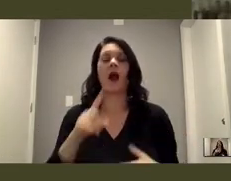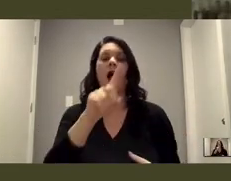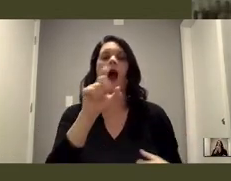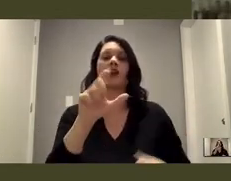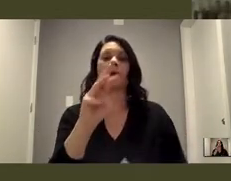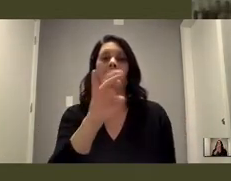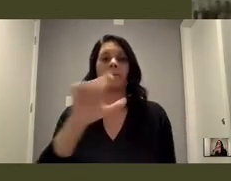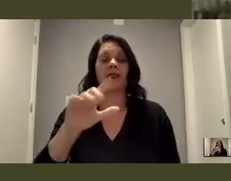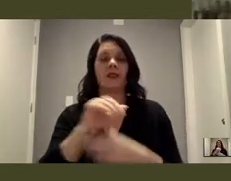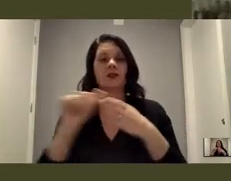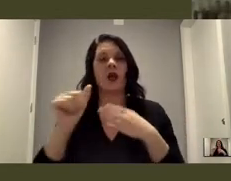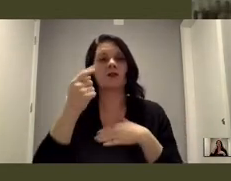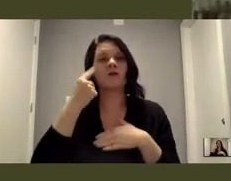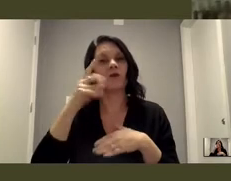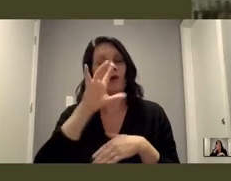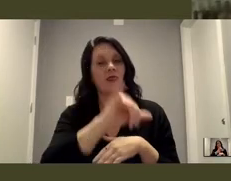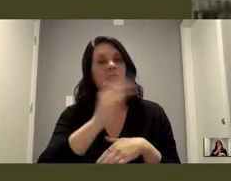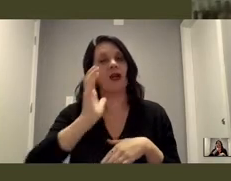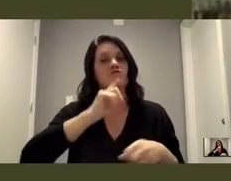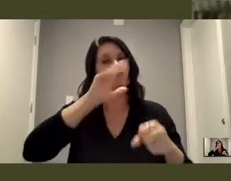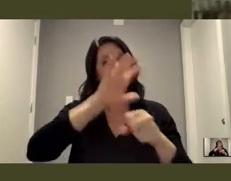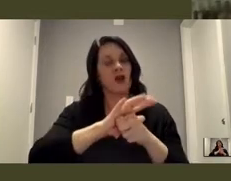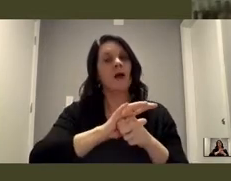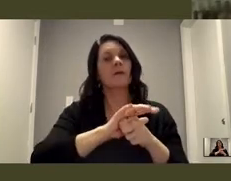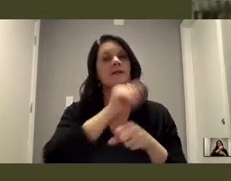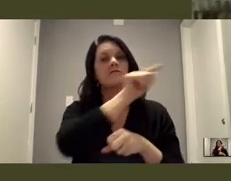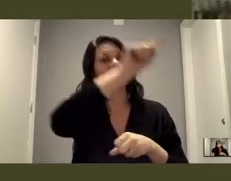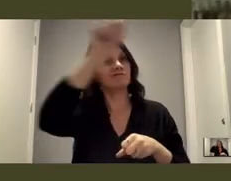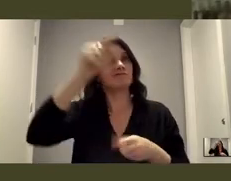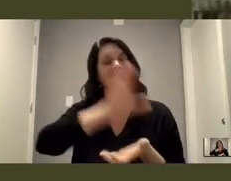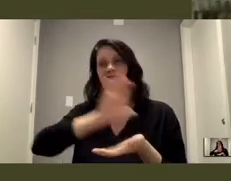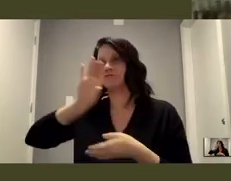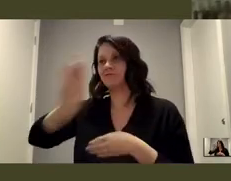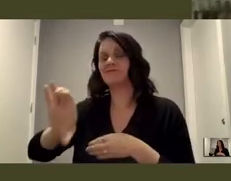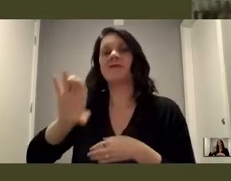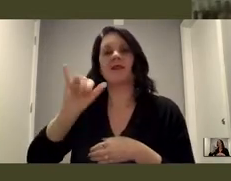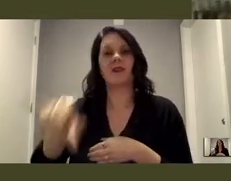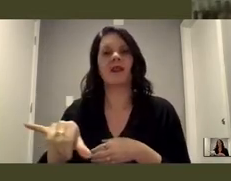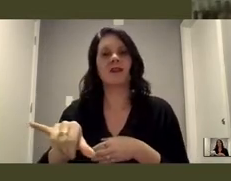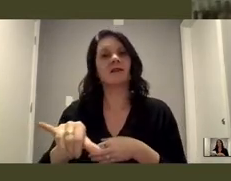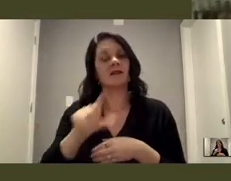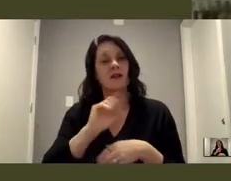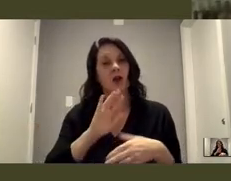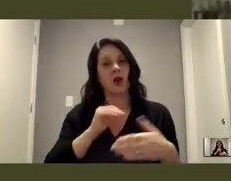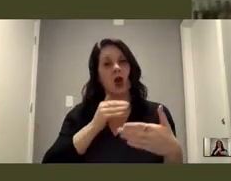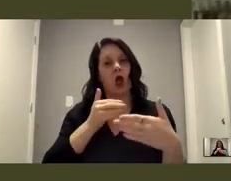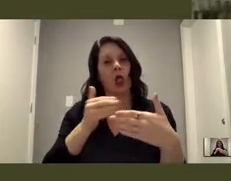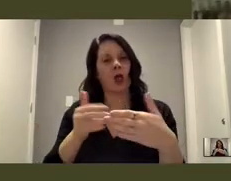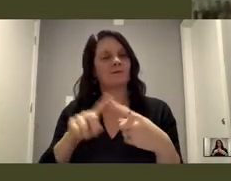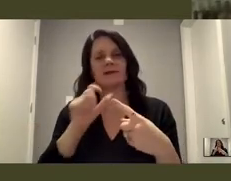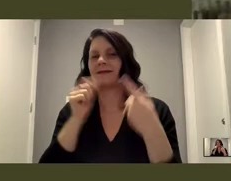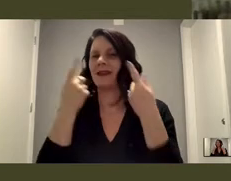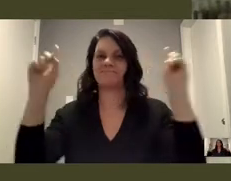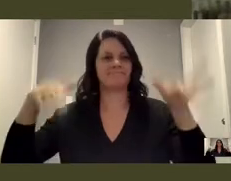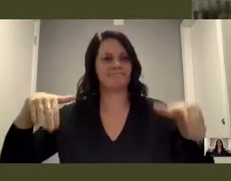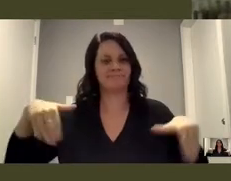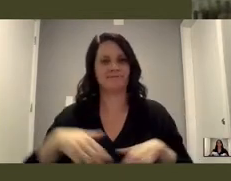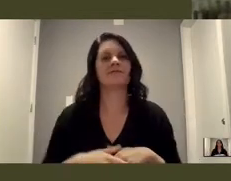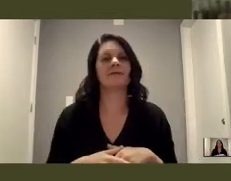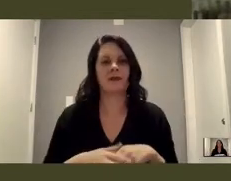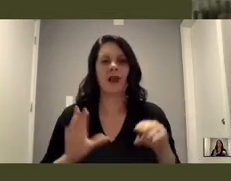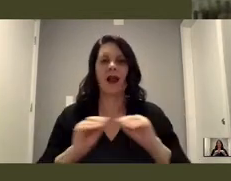was promised some time ago by developed countries for developing countries is getting closer, but not there yet. And obviously, if